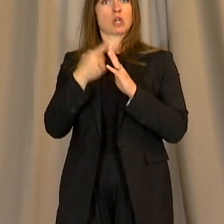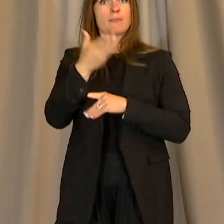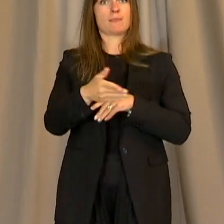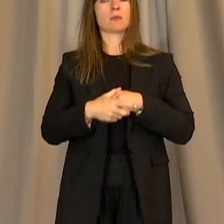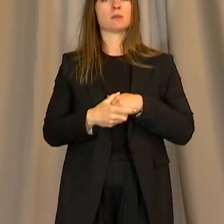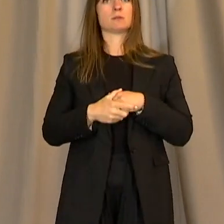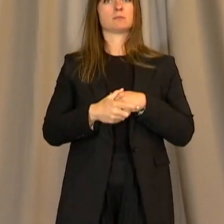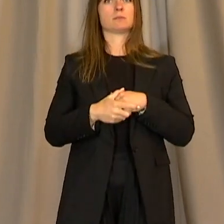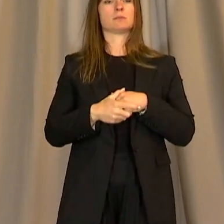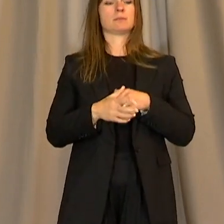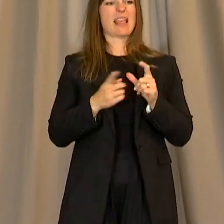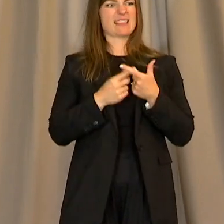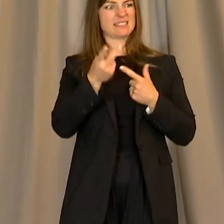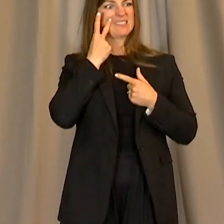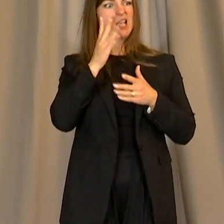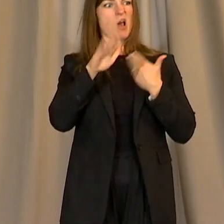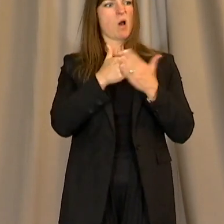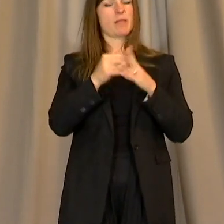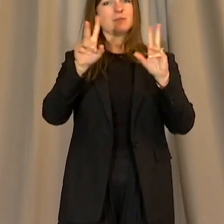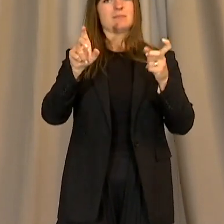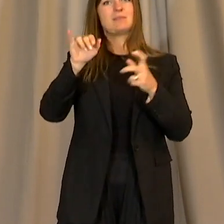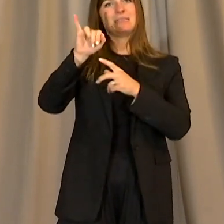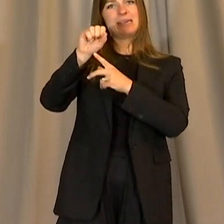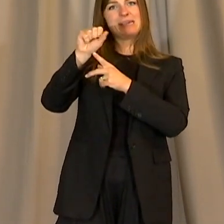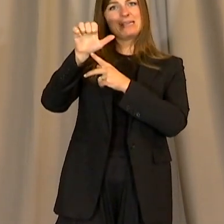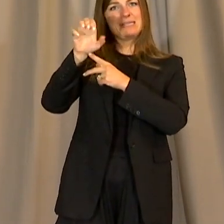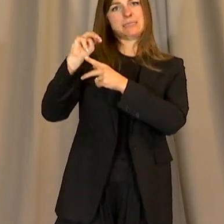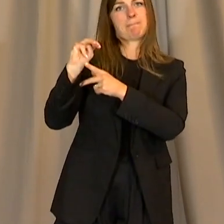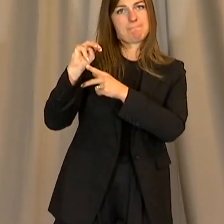at all the isms, because classism is in there too.